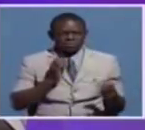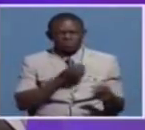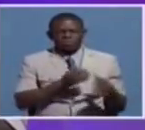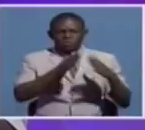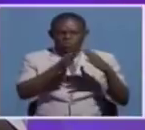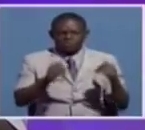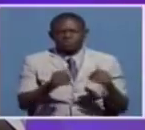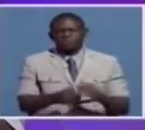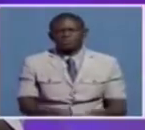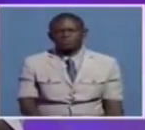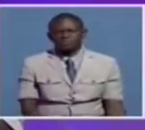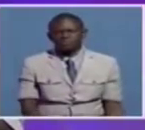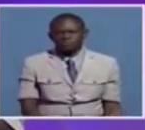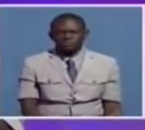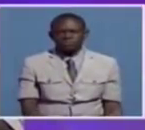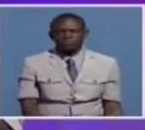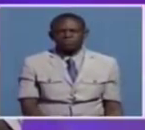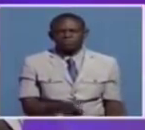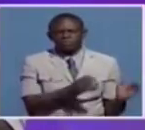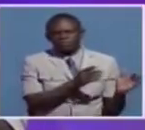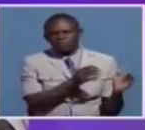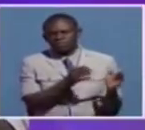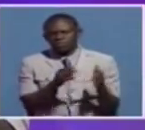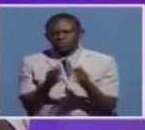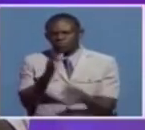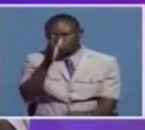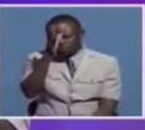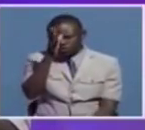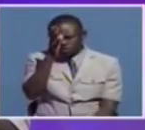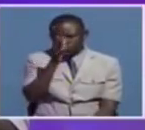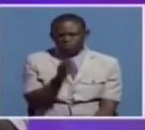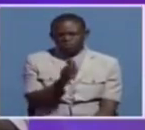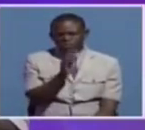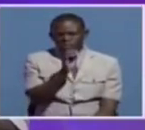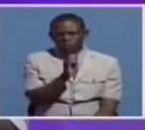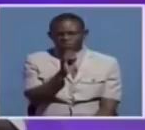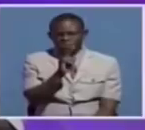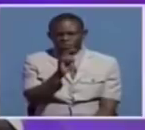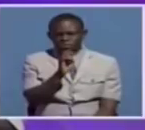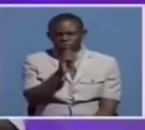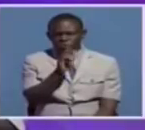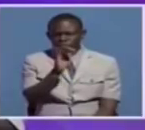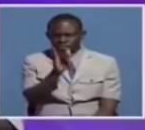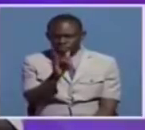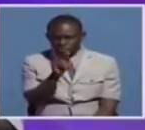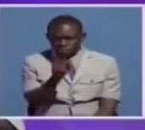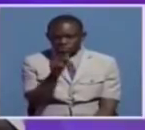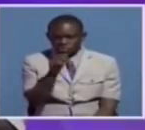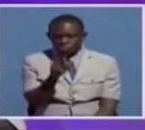when Saivdin Hon left, then we moved into the State House. Now that was a huge